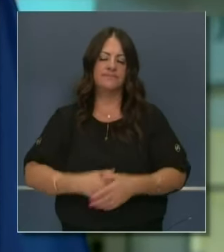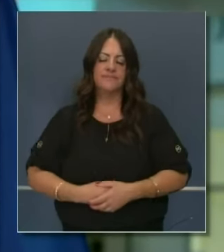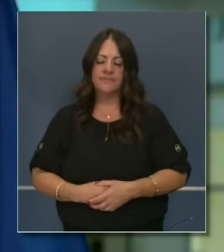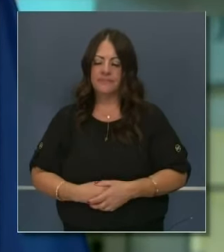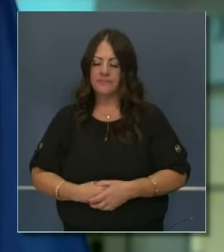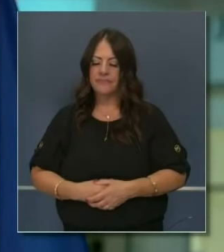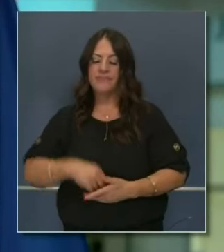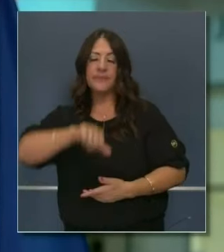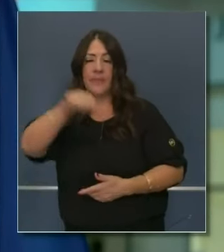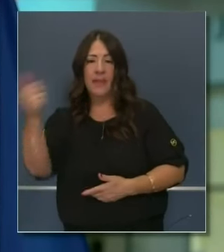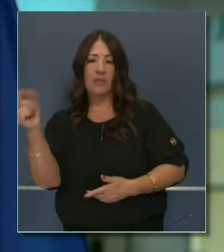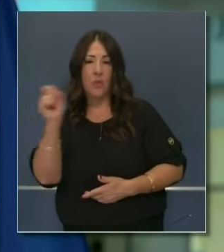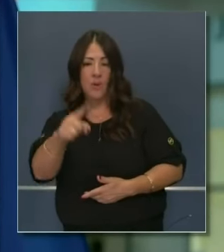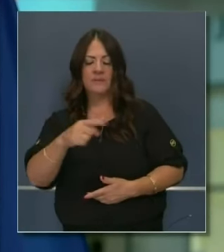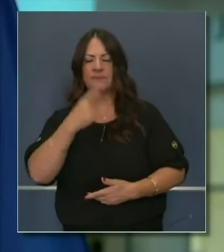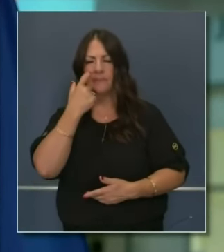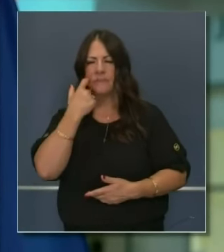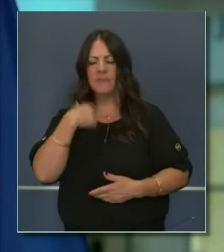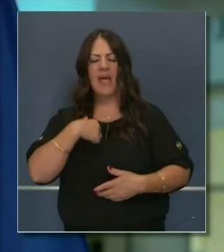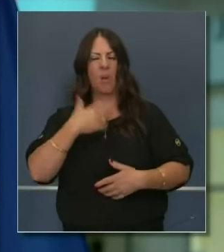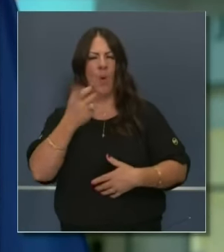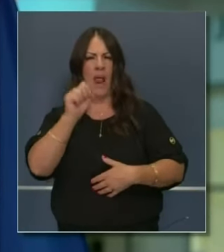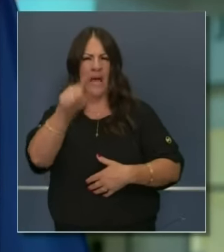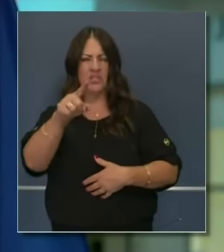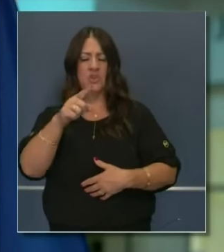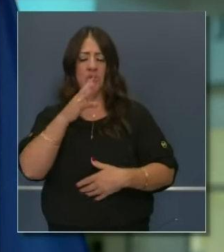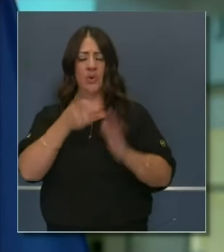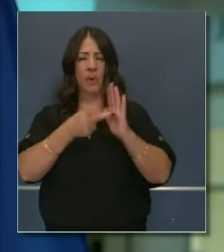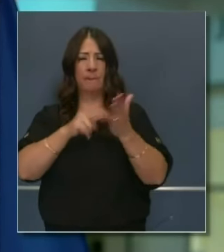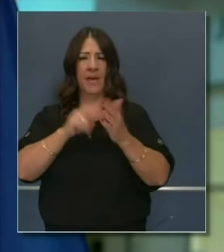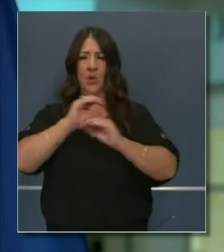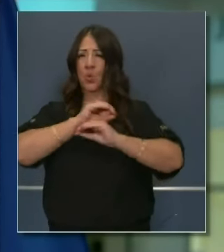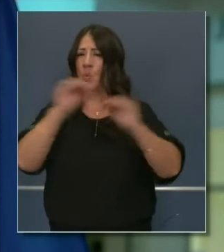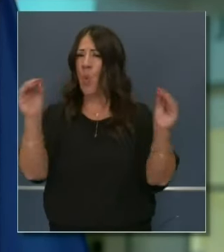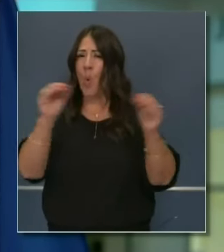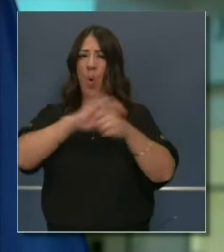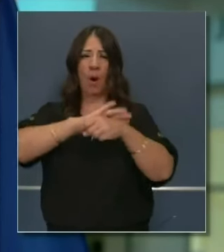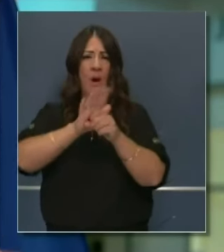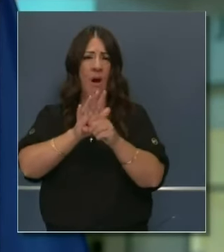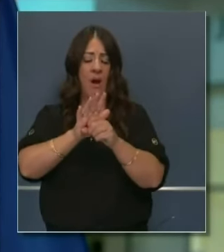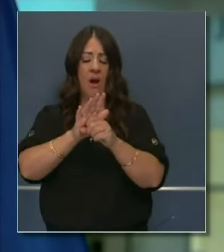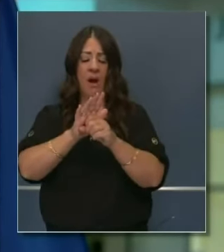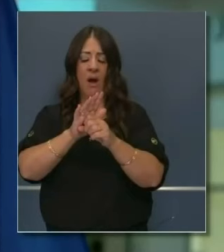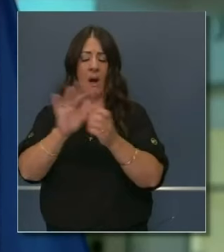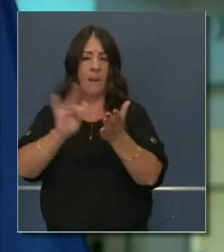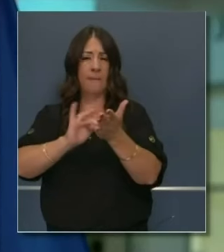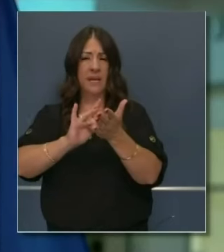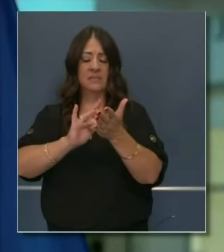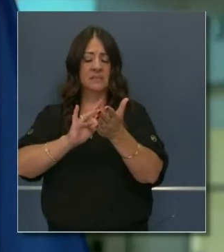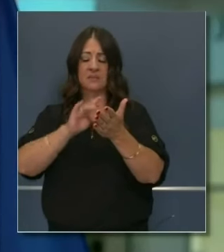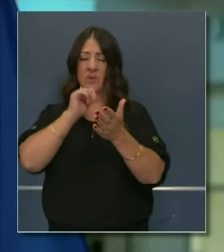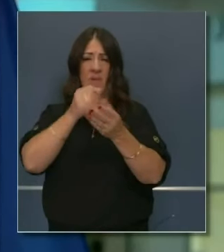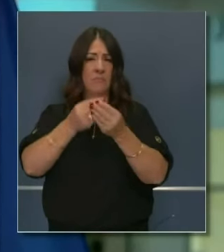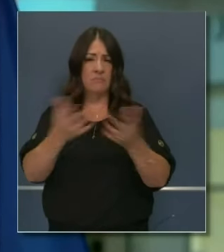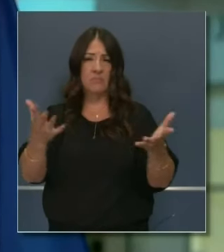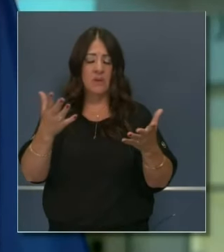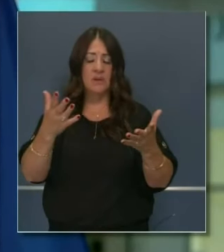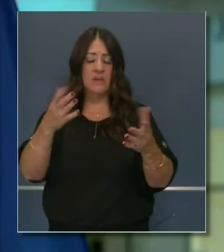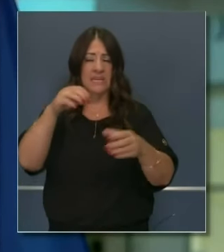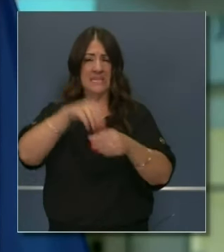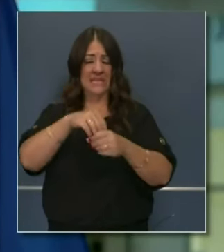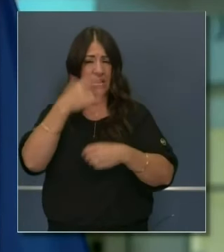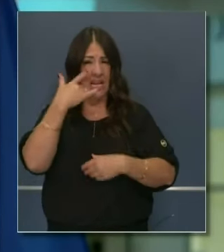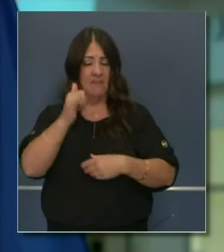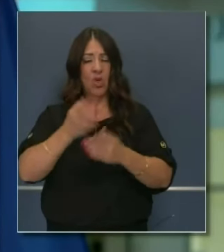Just to clarify, are you saying that no COVID-19 vaccine at all would be distributed in California, either through public